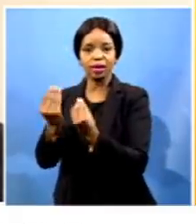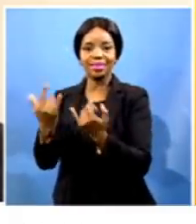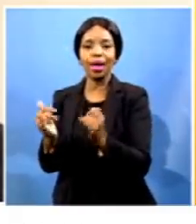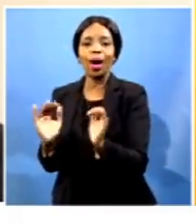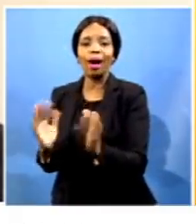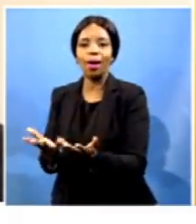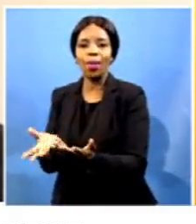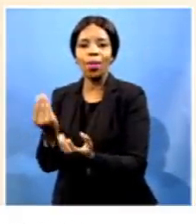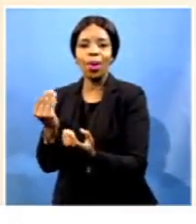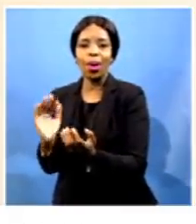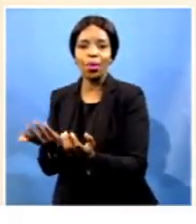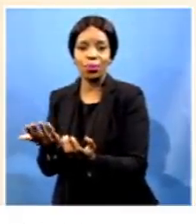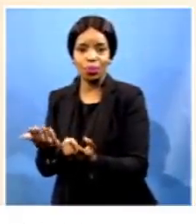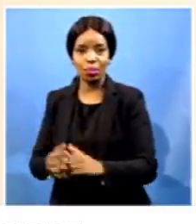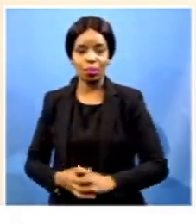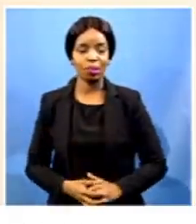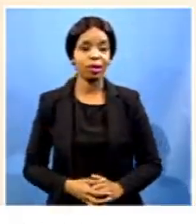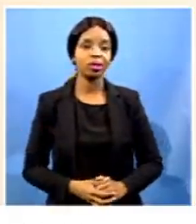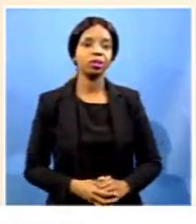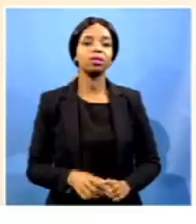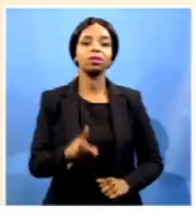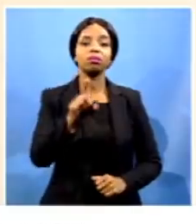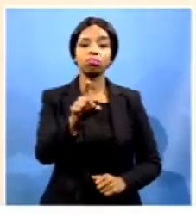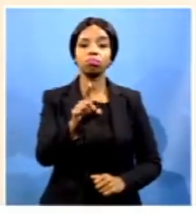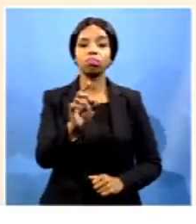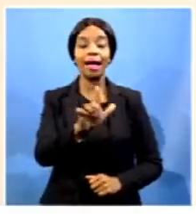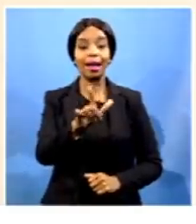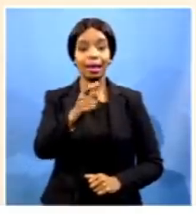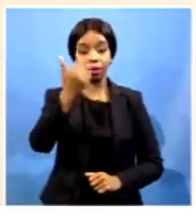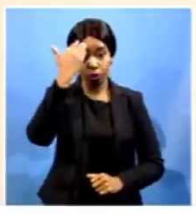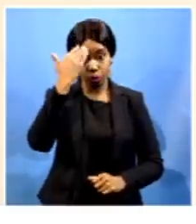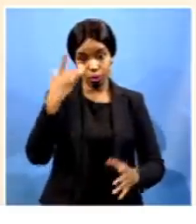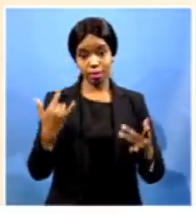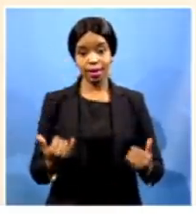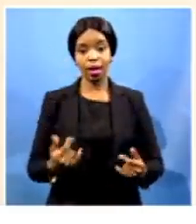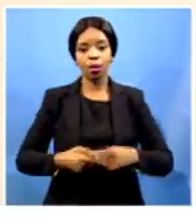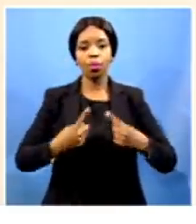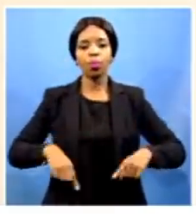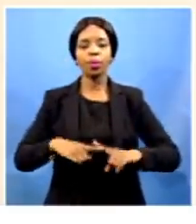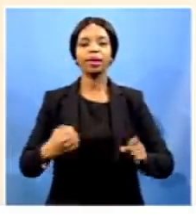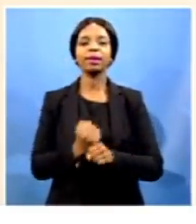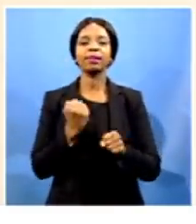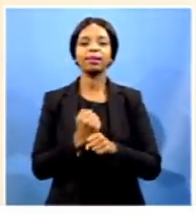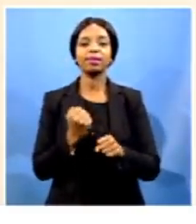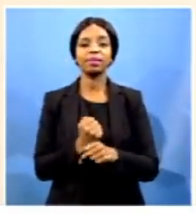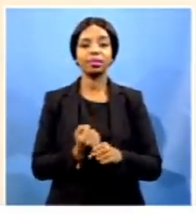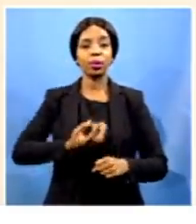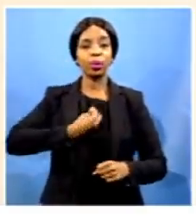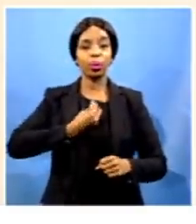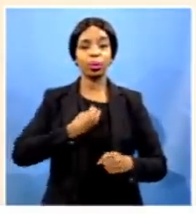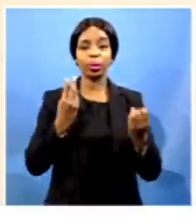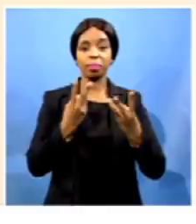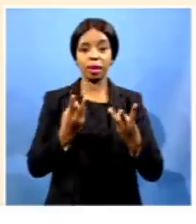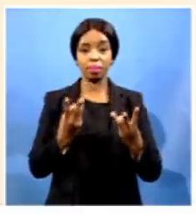Well, Leanne, because as you know, we're now working virtually. Young people on social media, they can find us